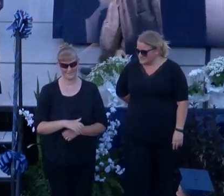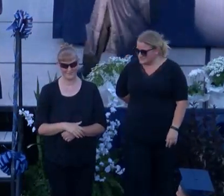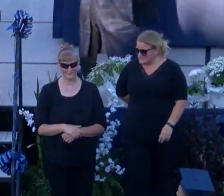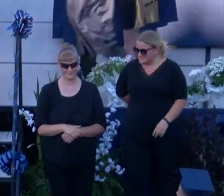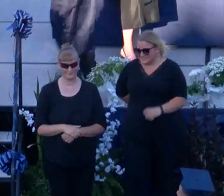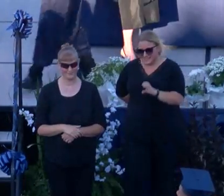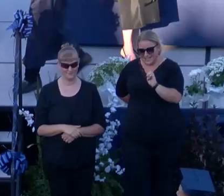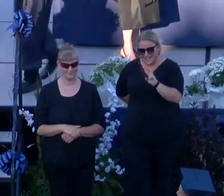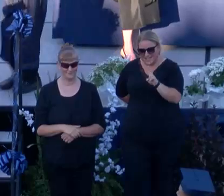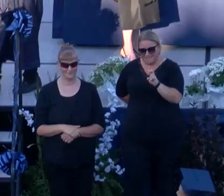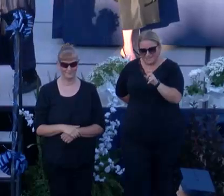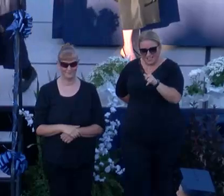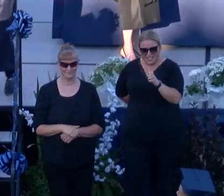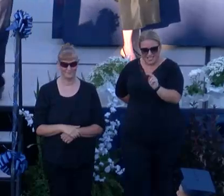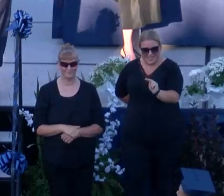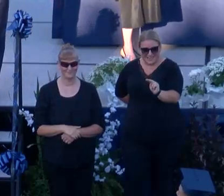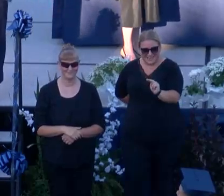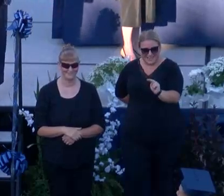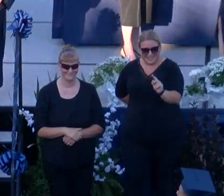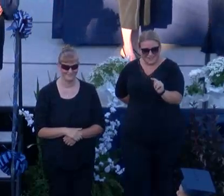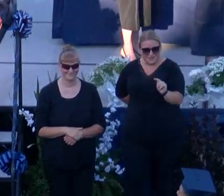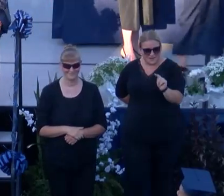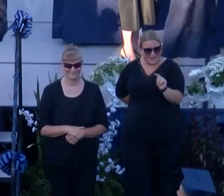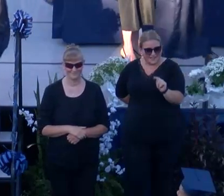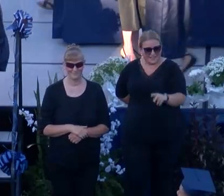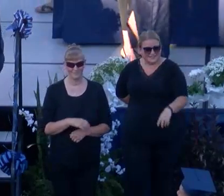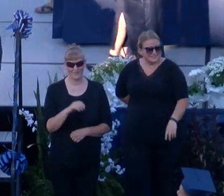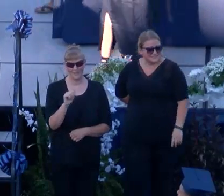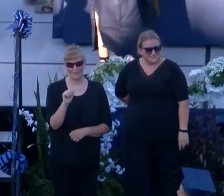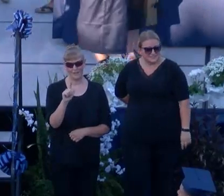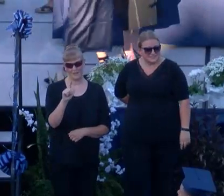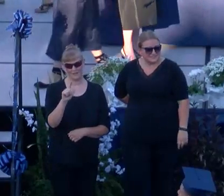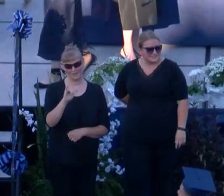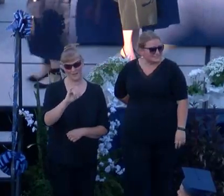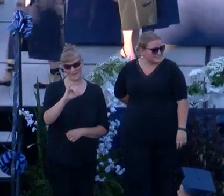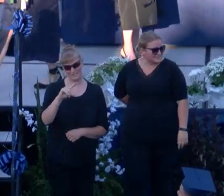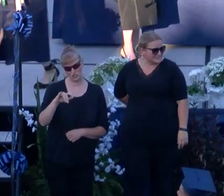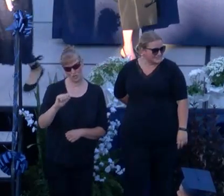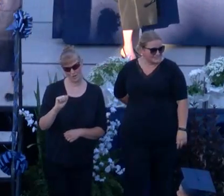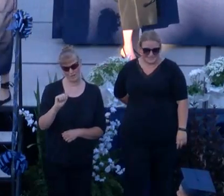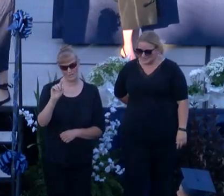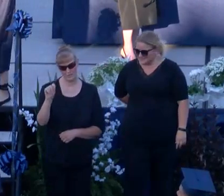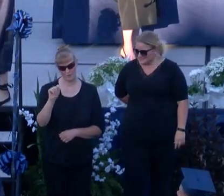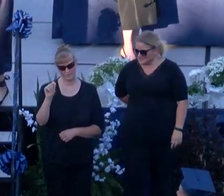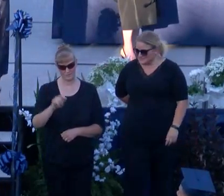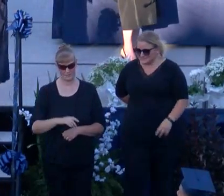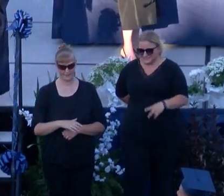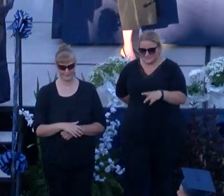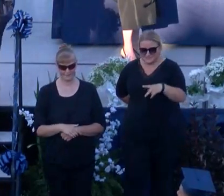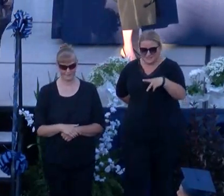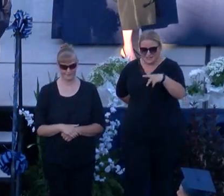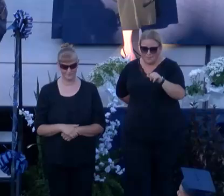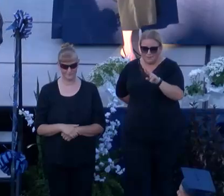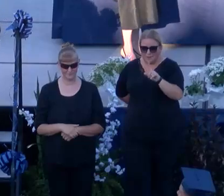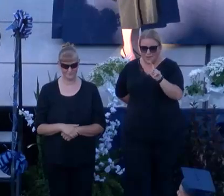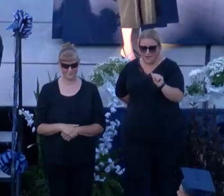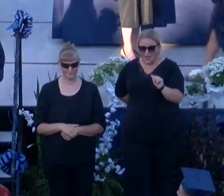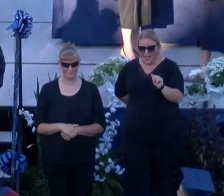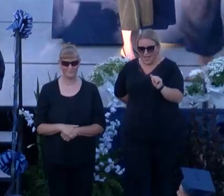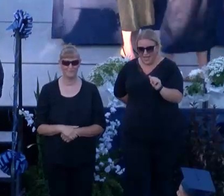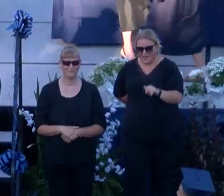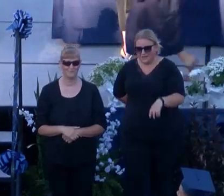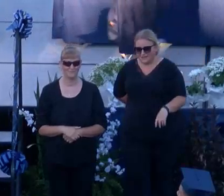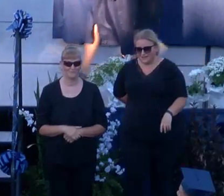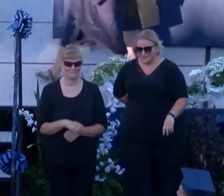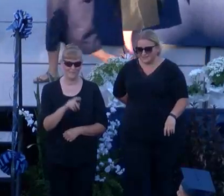Evelyn Torres. Elijah Thompson. Paul. Franco.